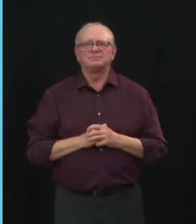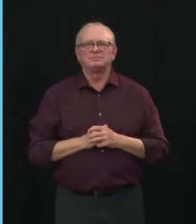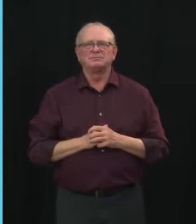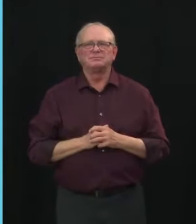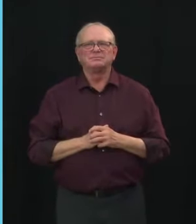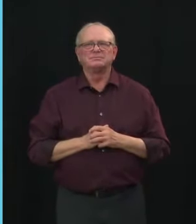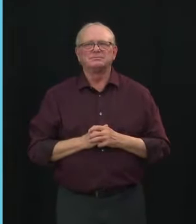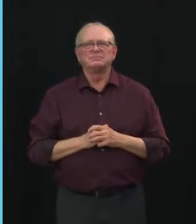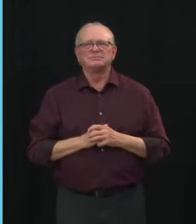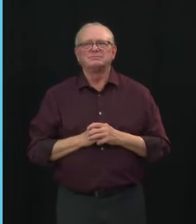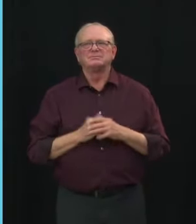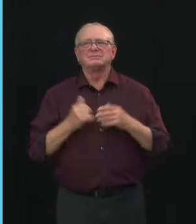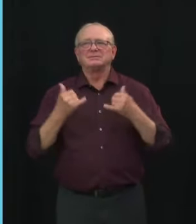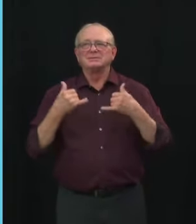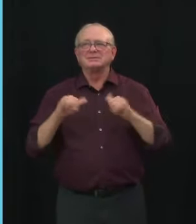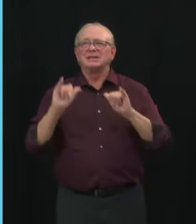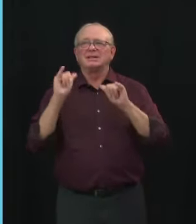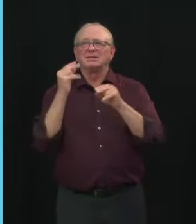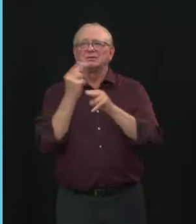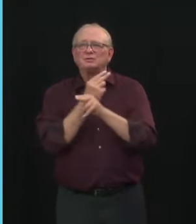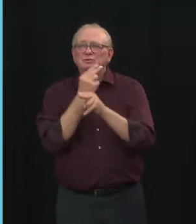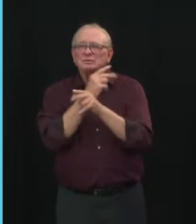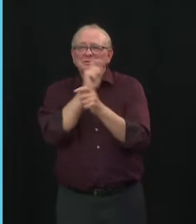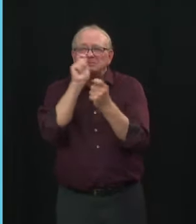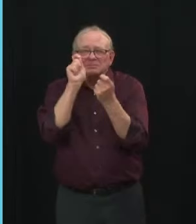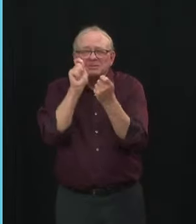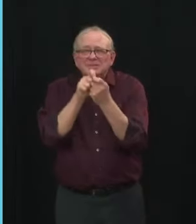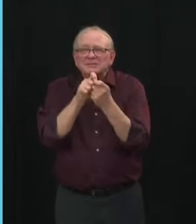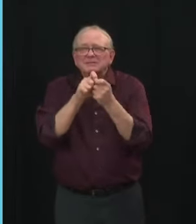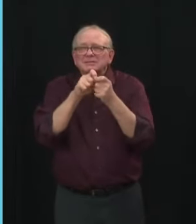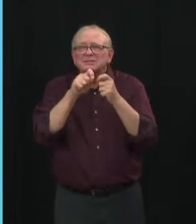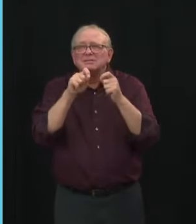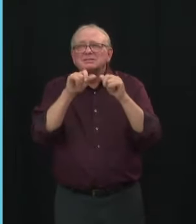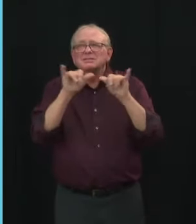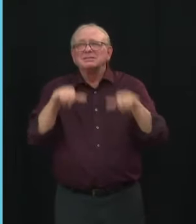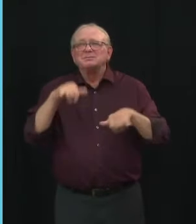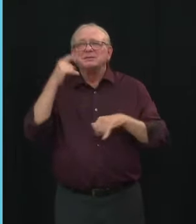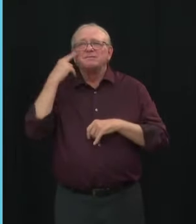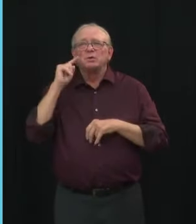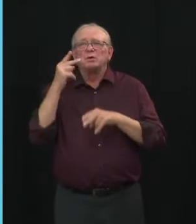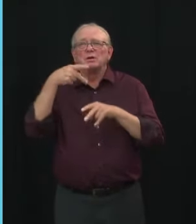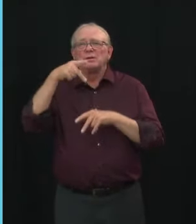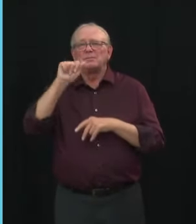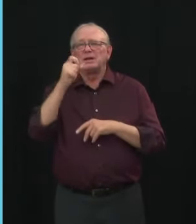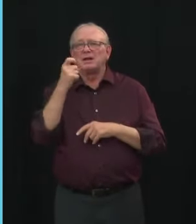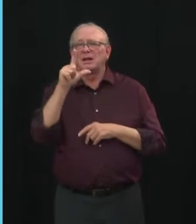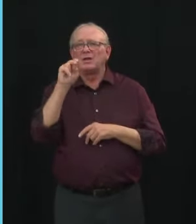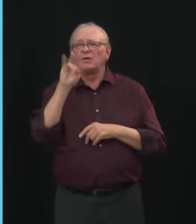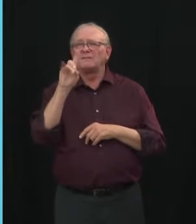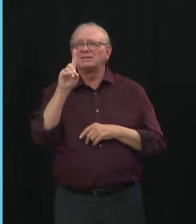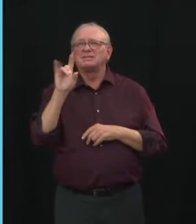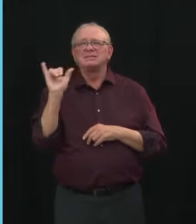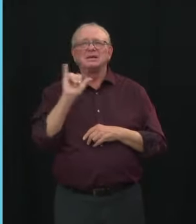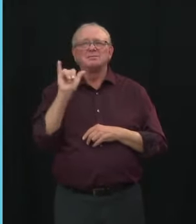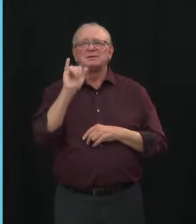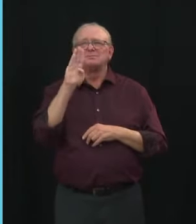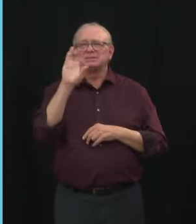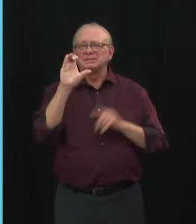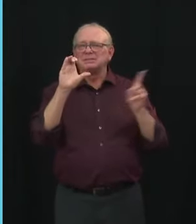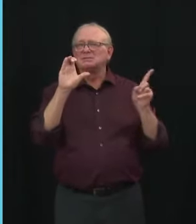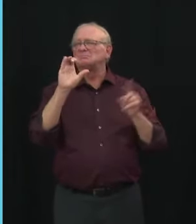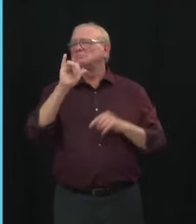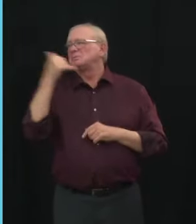accessing Paxlovid that's similar to most other provinces, including BC and Ontario. We continue to monitor experience in other